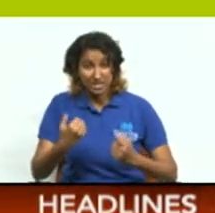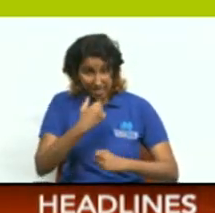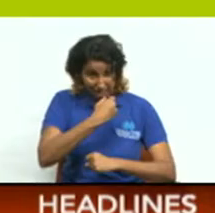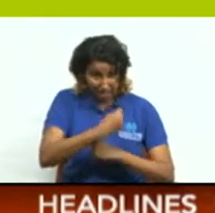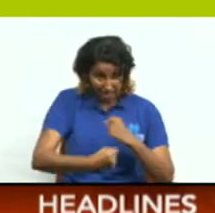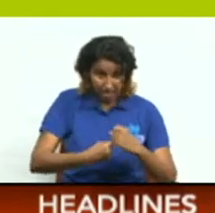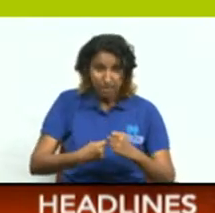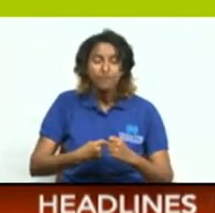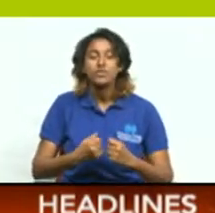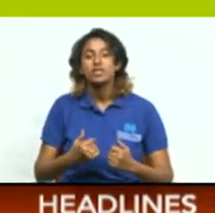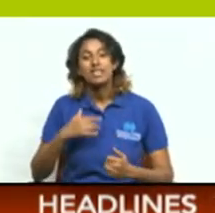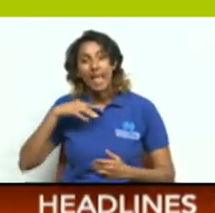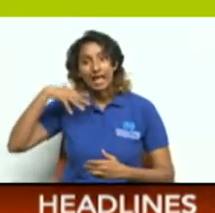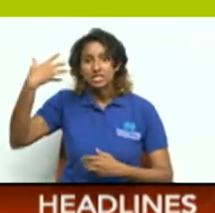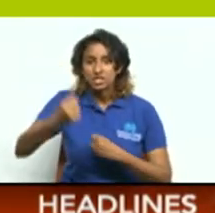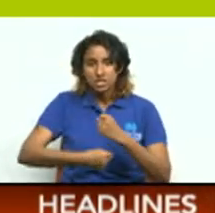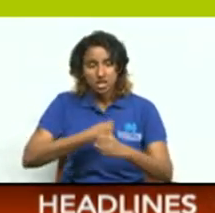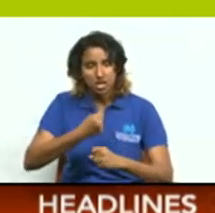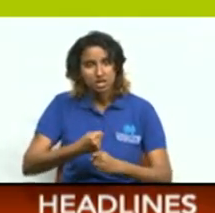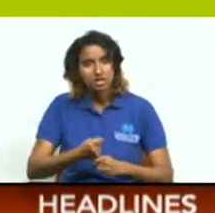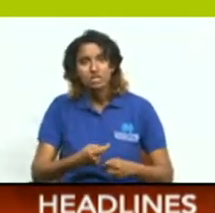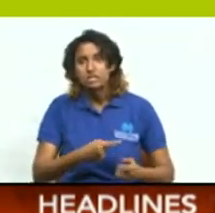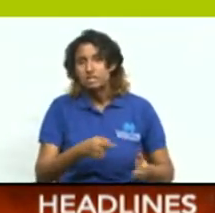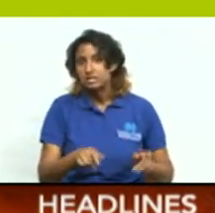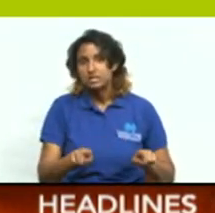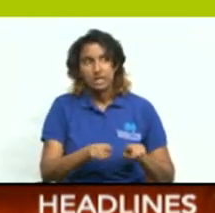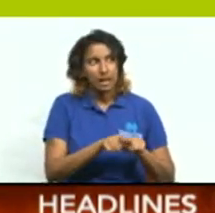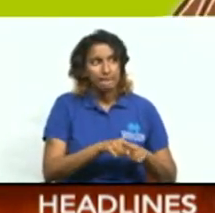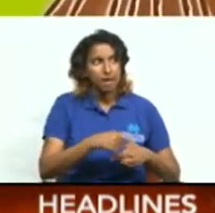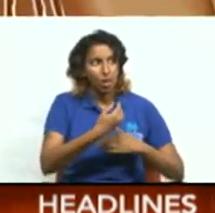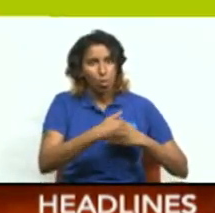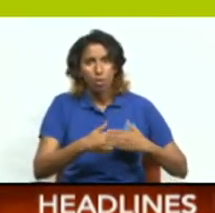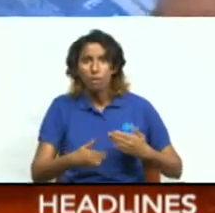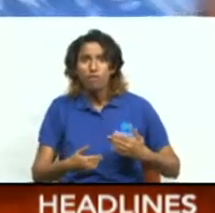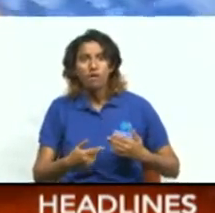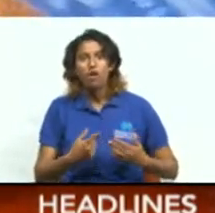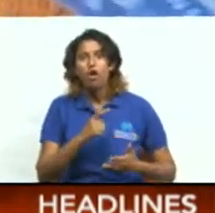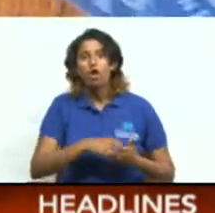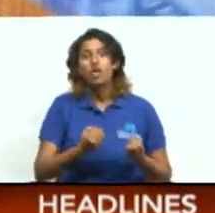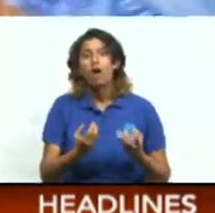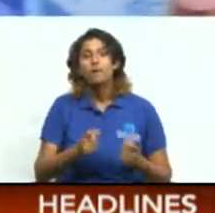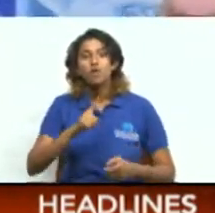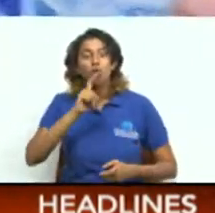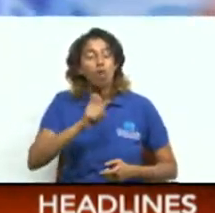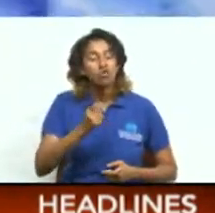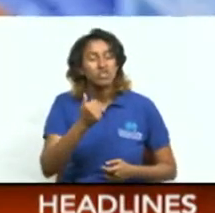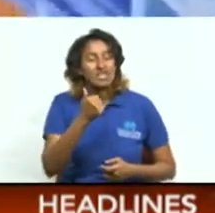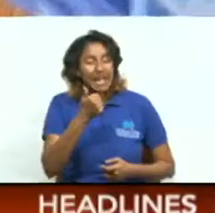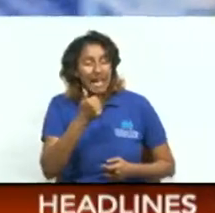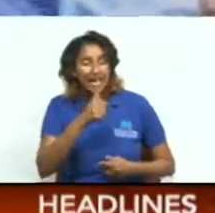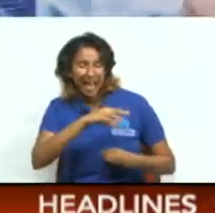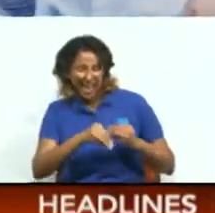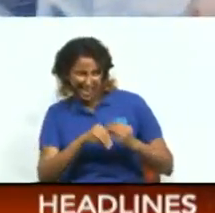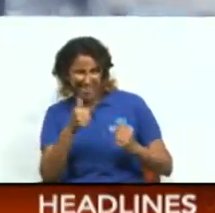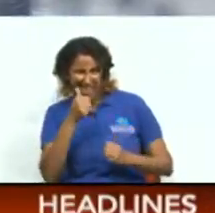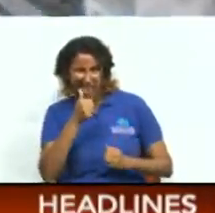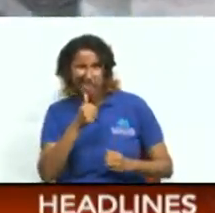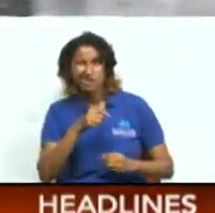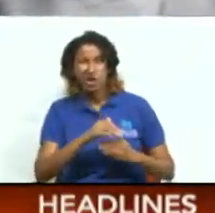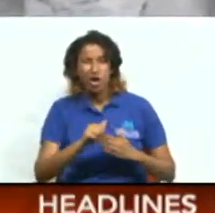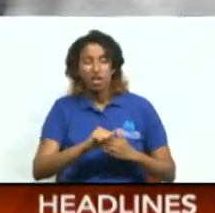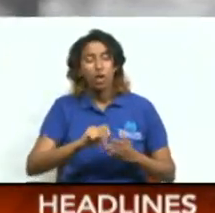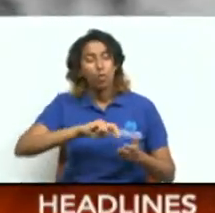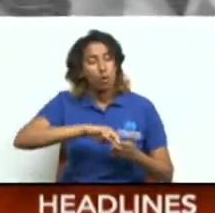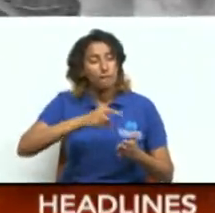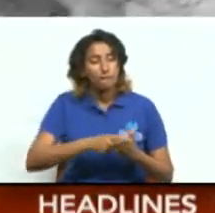the same 10 loaves of bread may cost $110 as a result of a price increase. Therefore, $100 would not